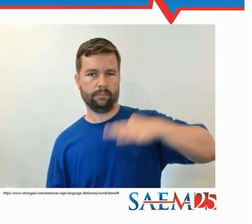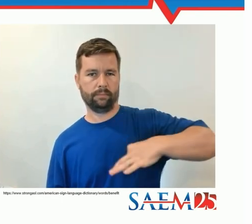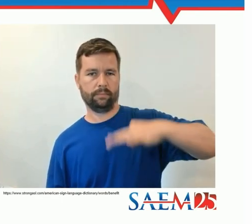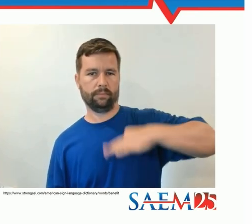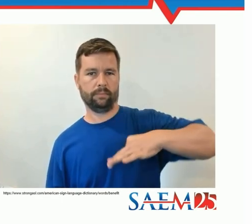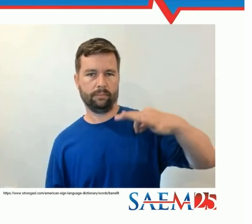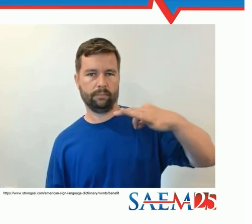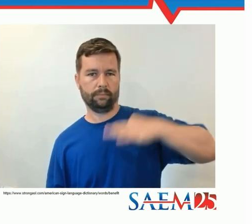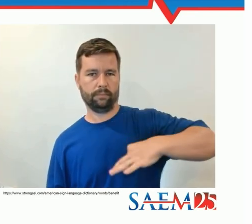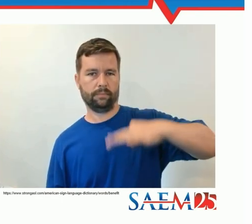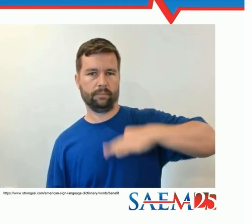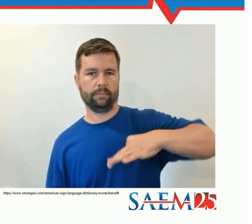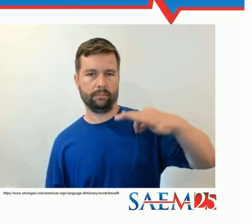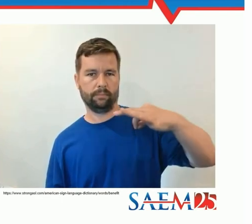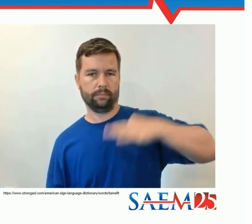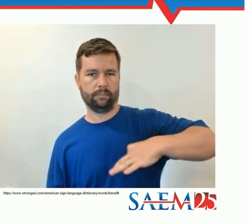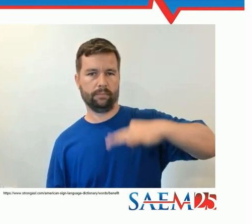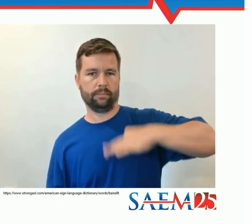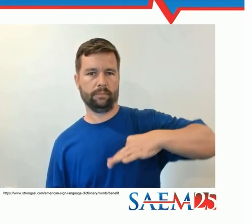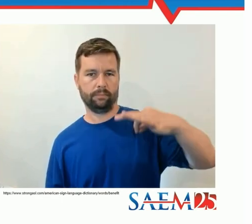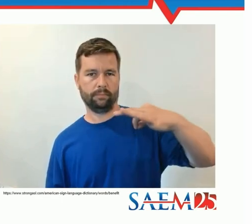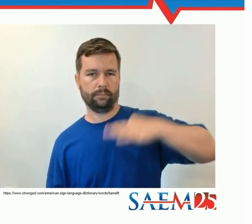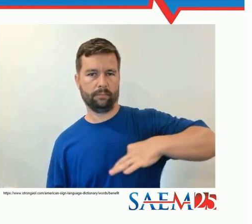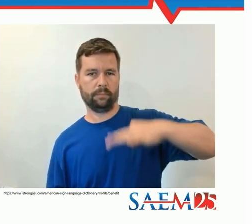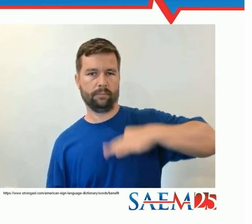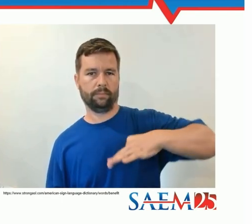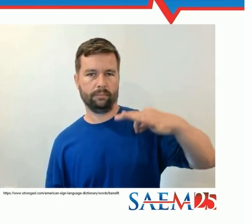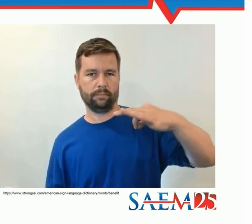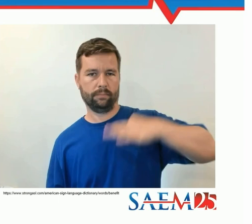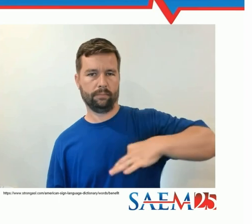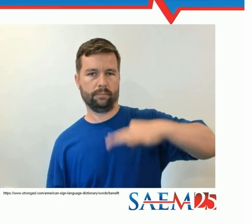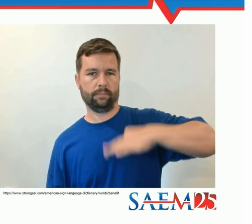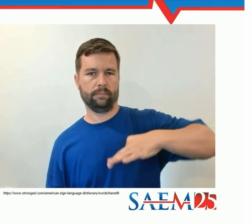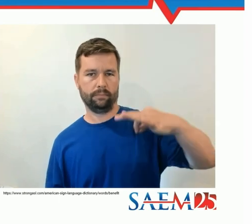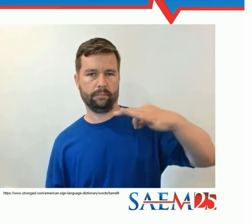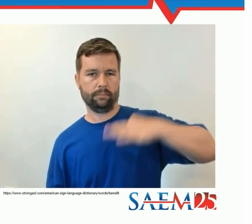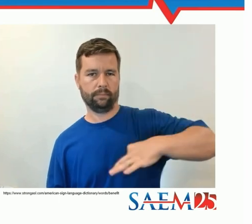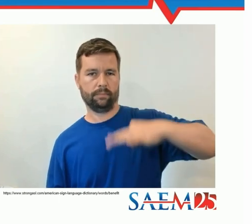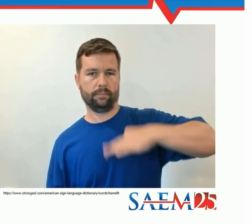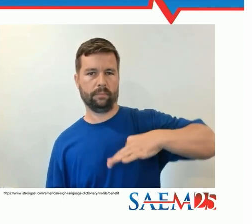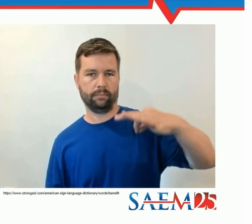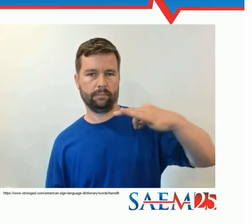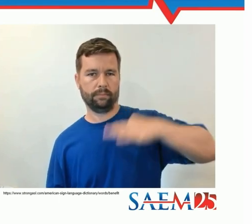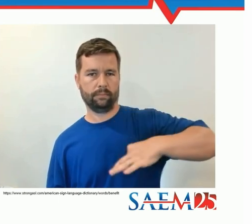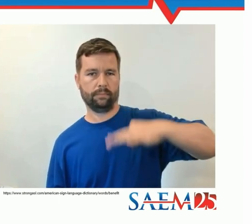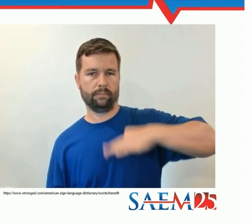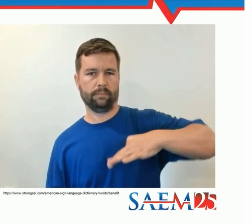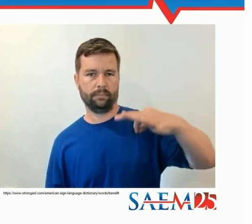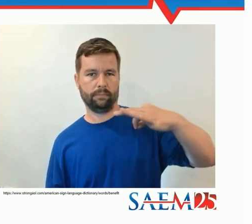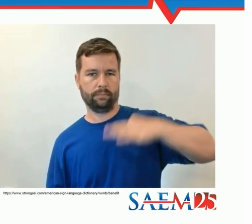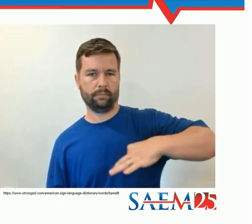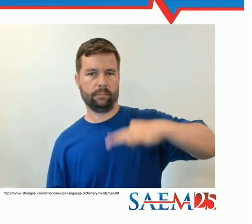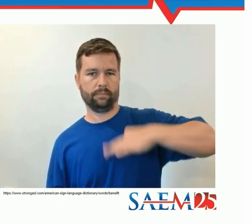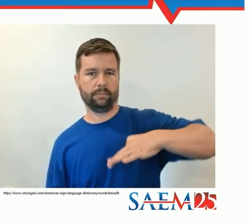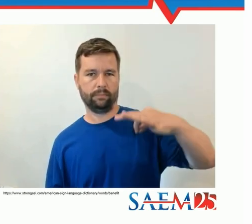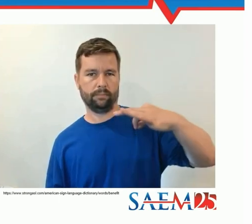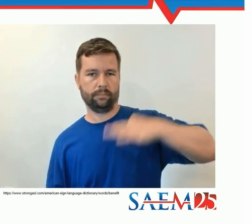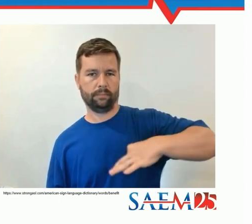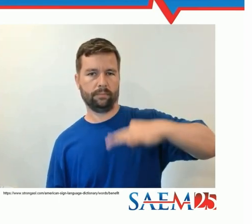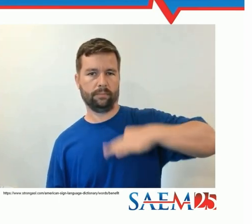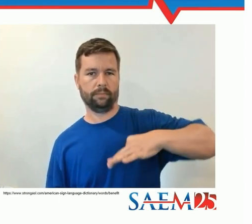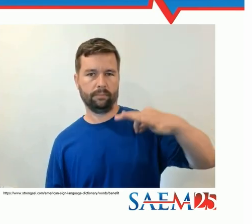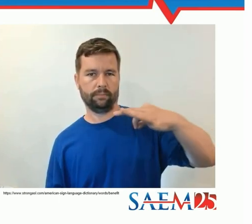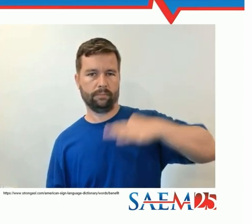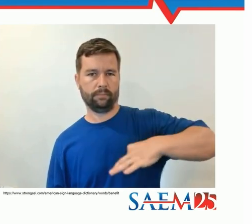connections. We can talk to other institutions, see how they did it, see what their pros and cons were, and then bring it back to other institutions. The issue is